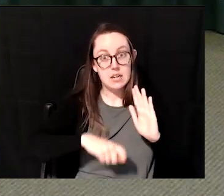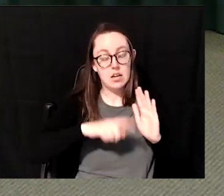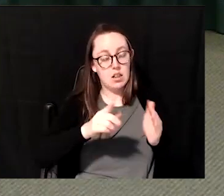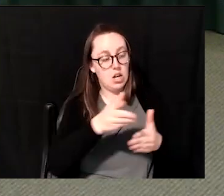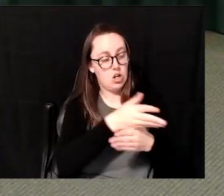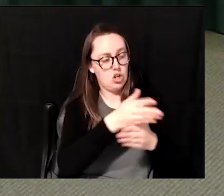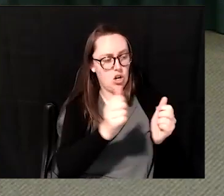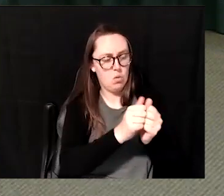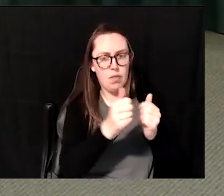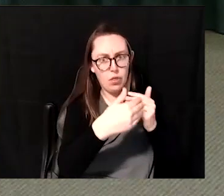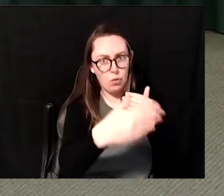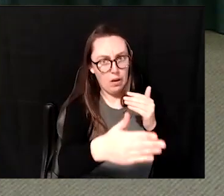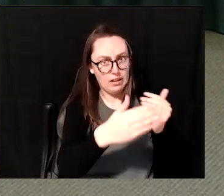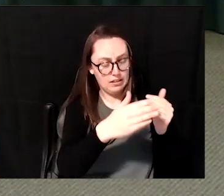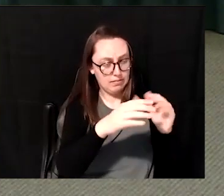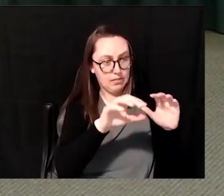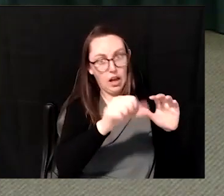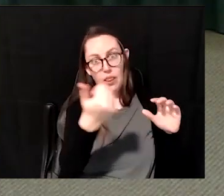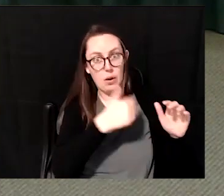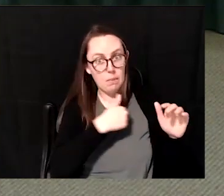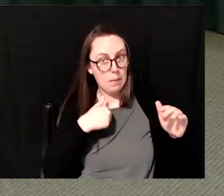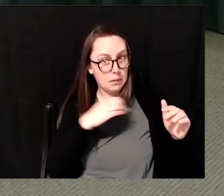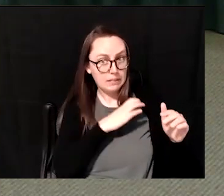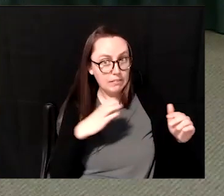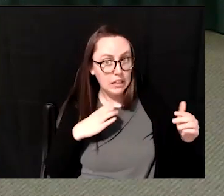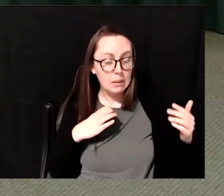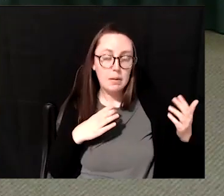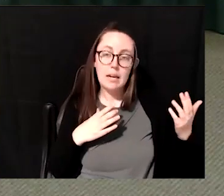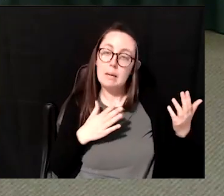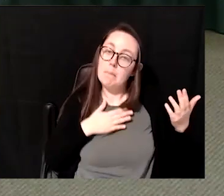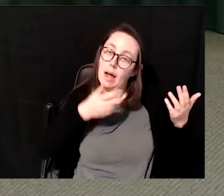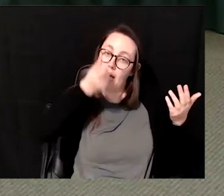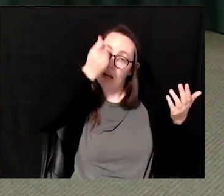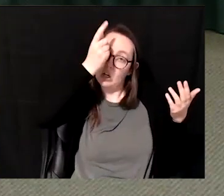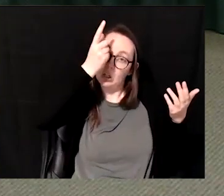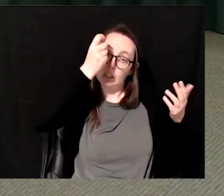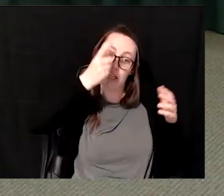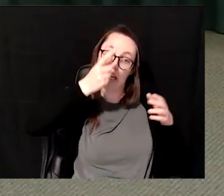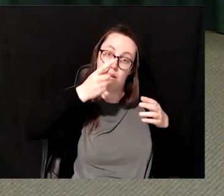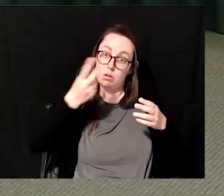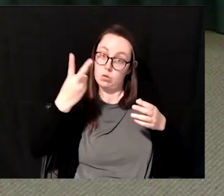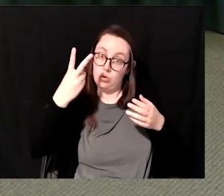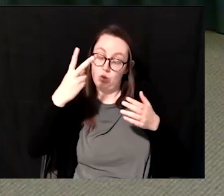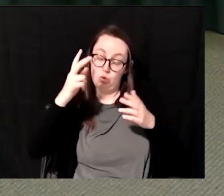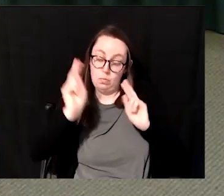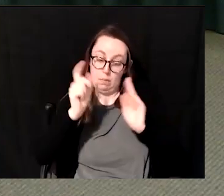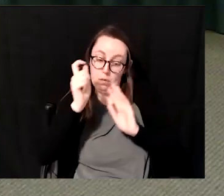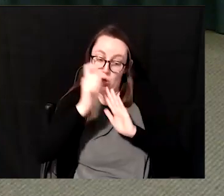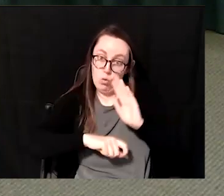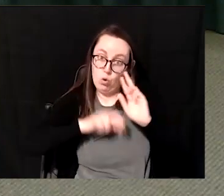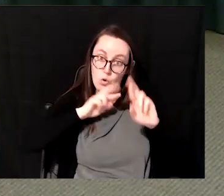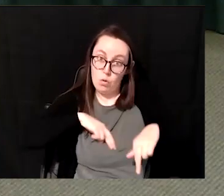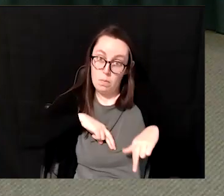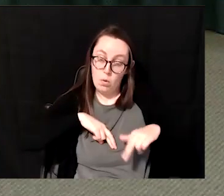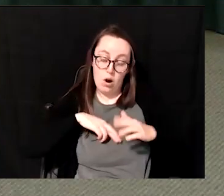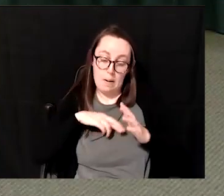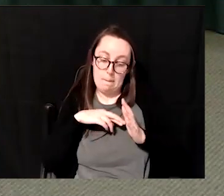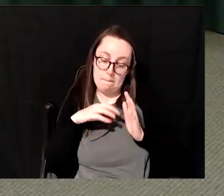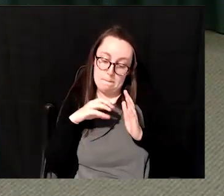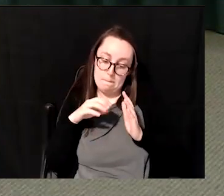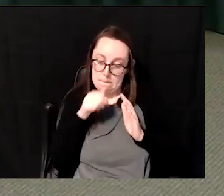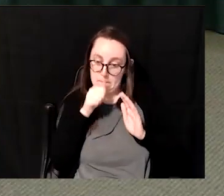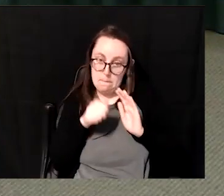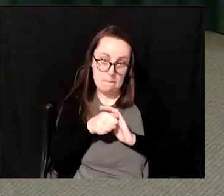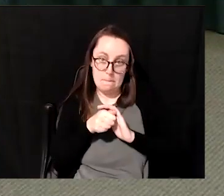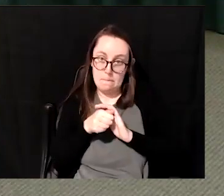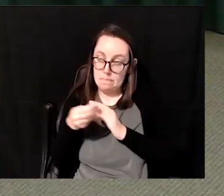I don't know if that's true uh maybe somebody on the board could answer that question for me but that's what I heard uh